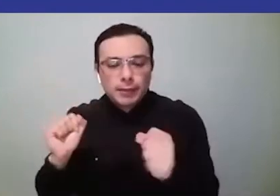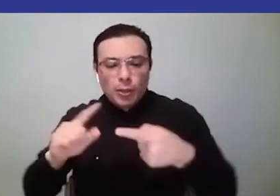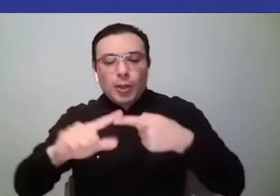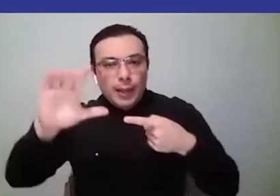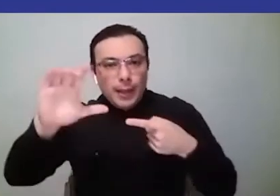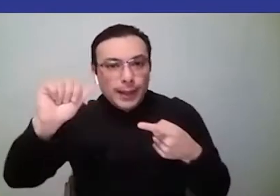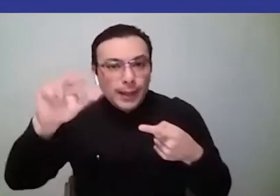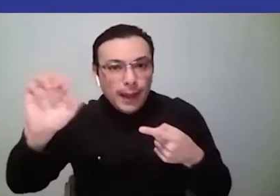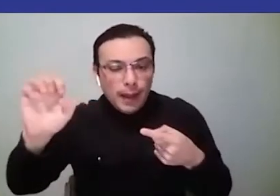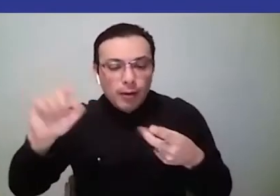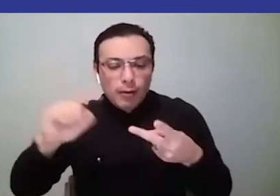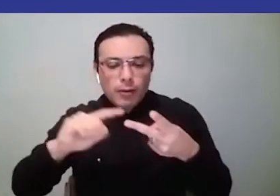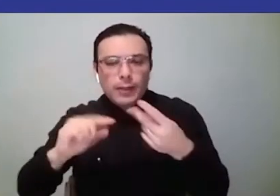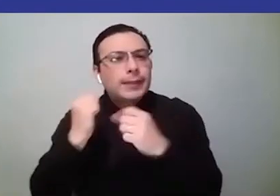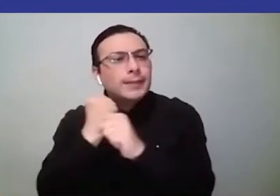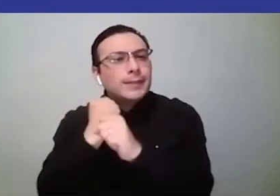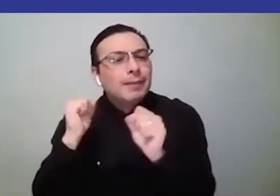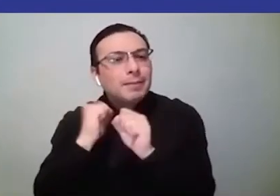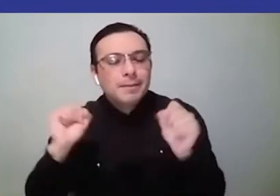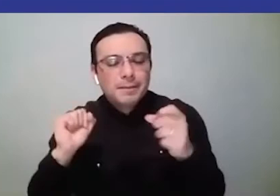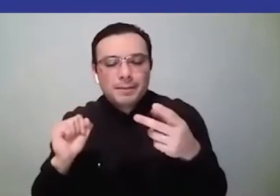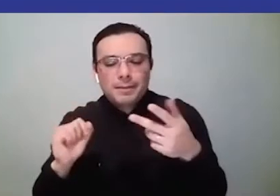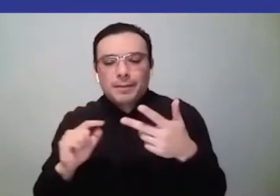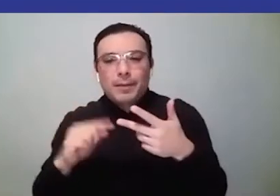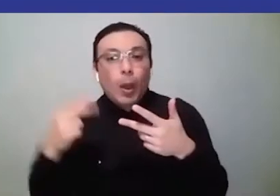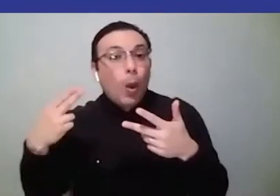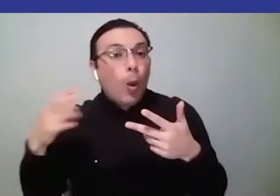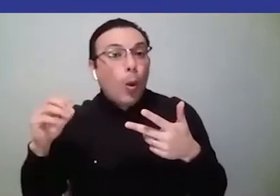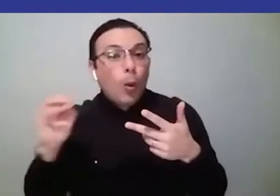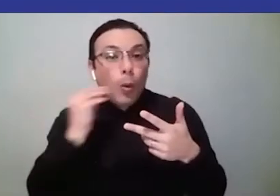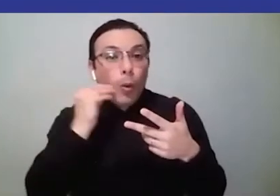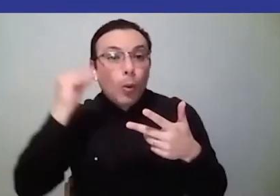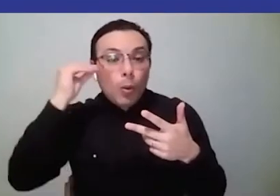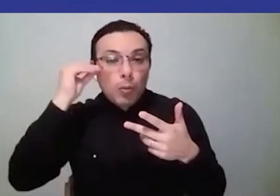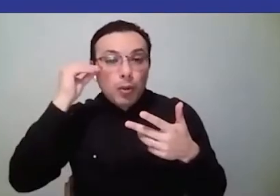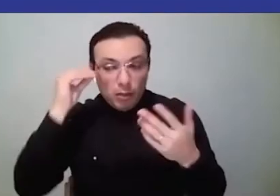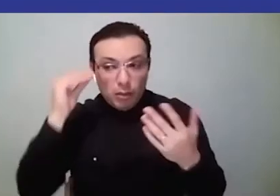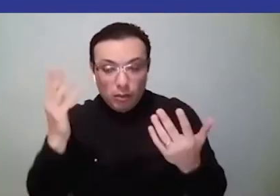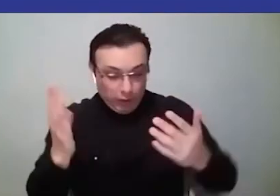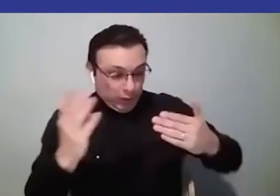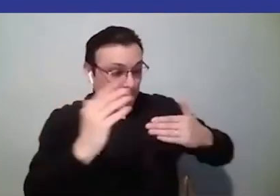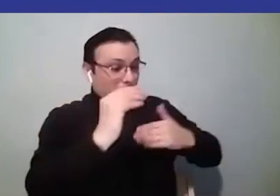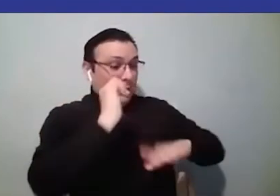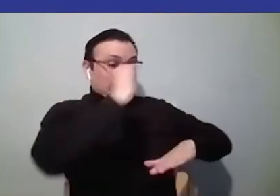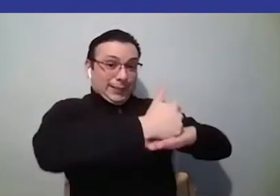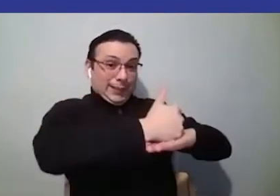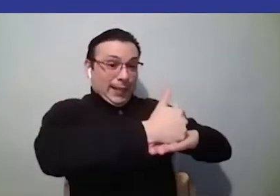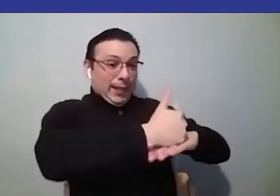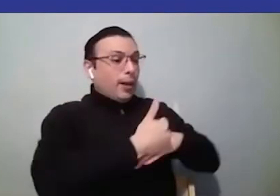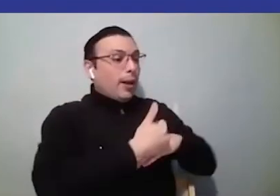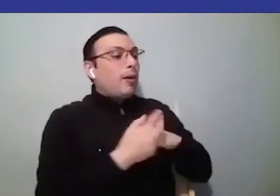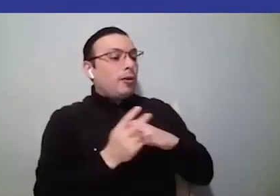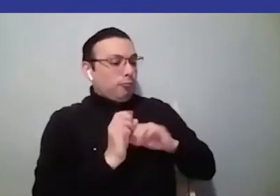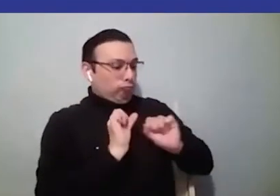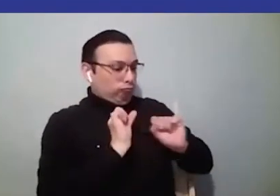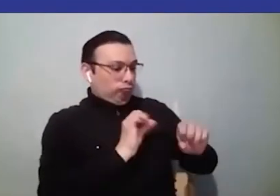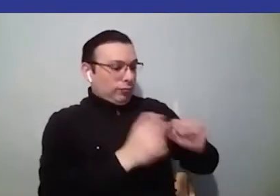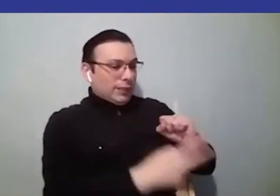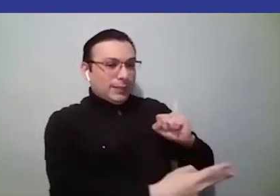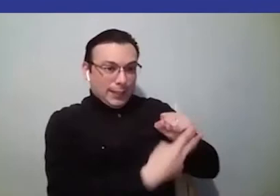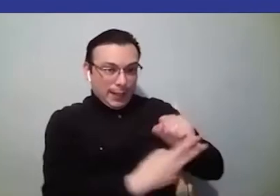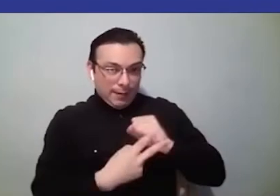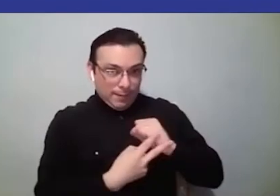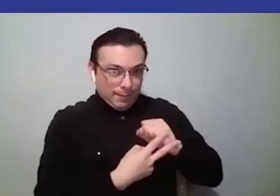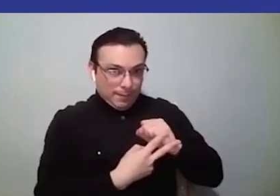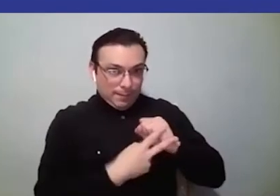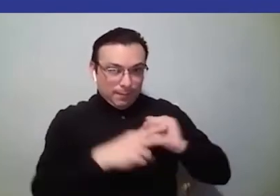all seem to be like, what is it if an archive is created with this potential for